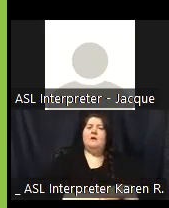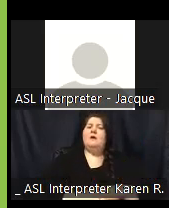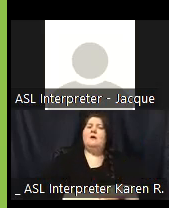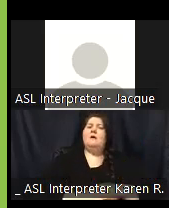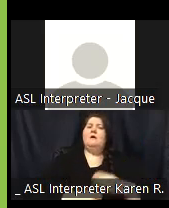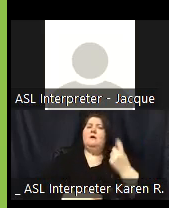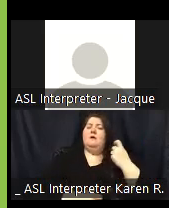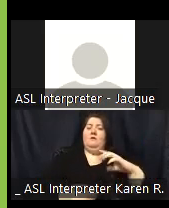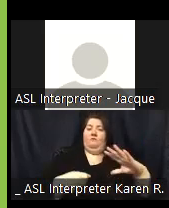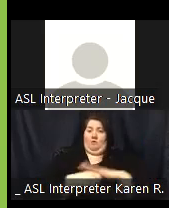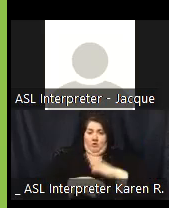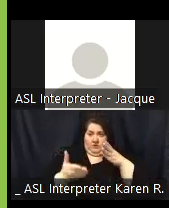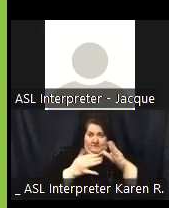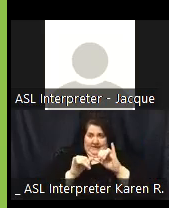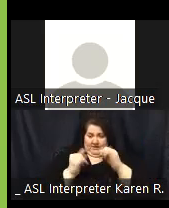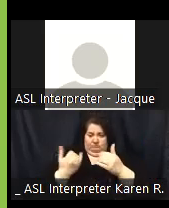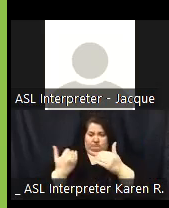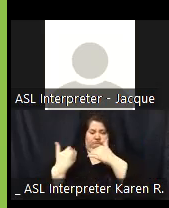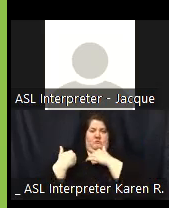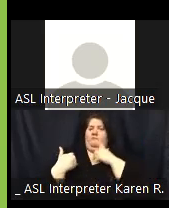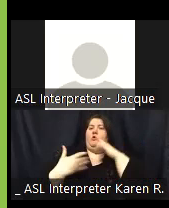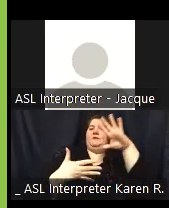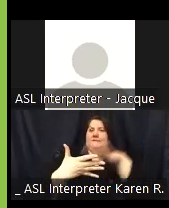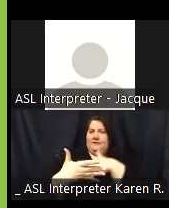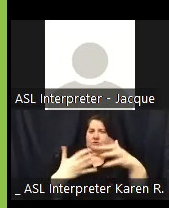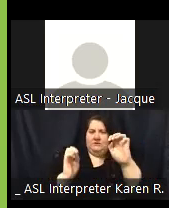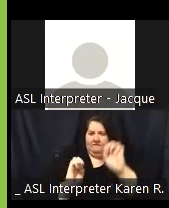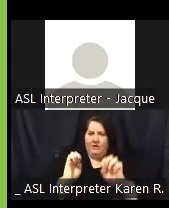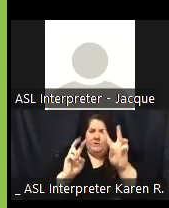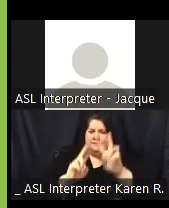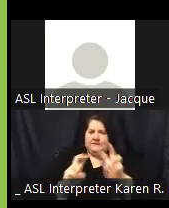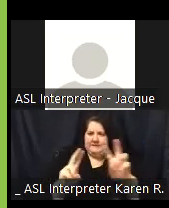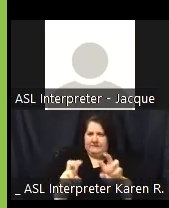full service agency would be responsible for scheduling the eval assessment.